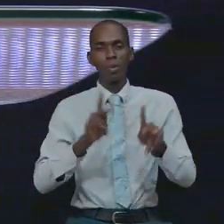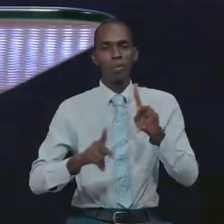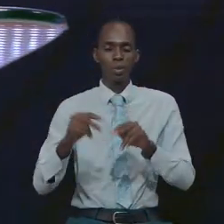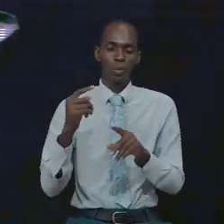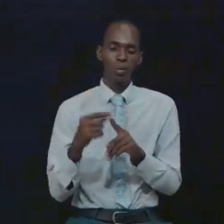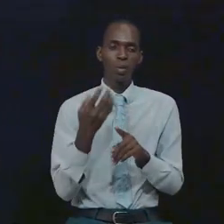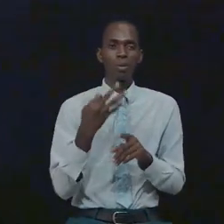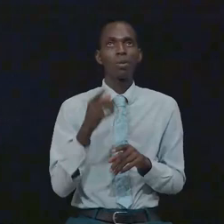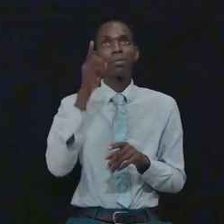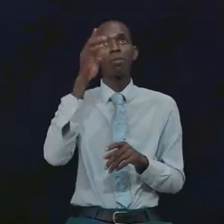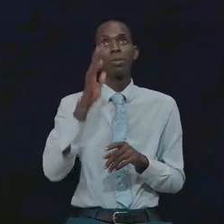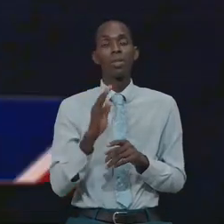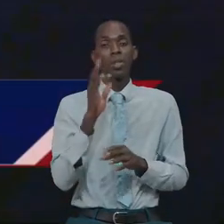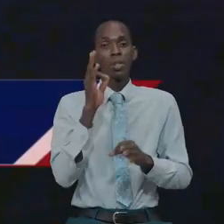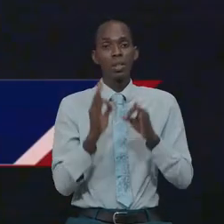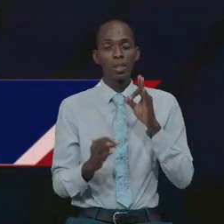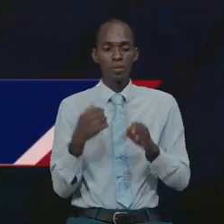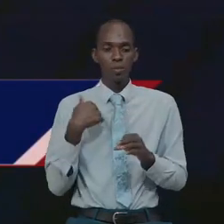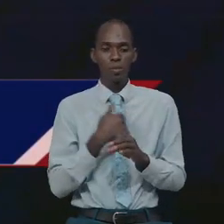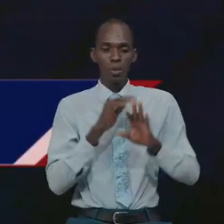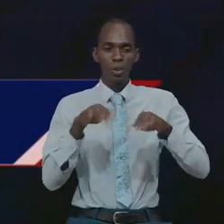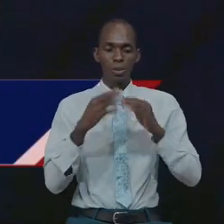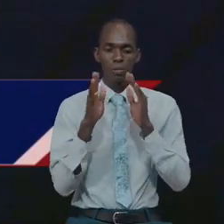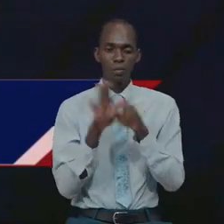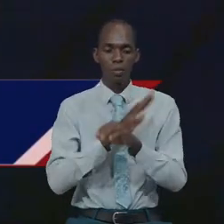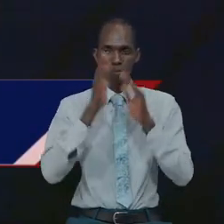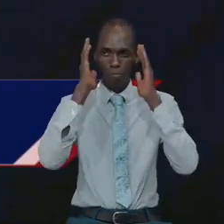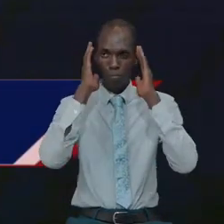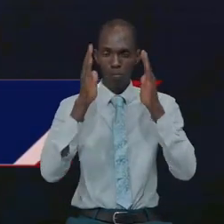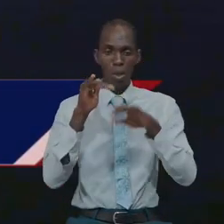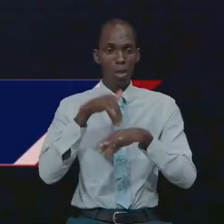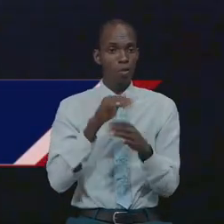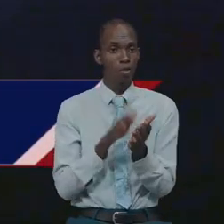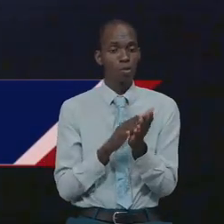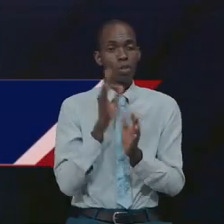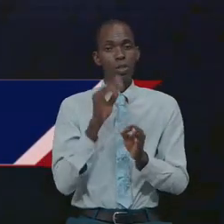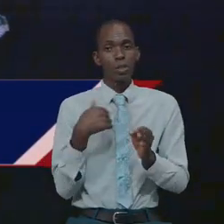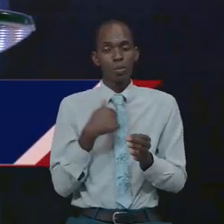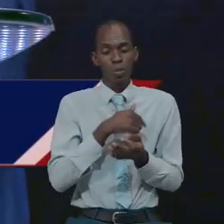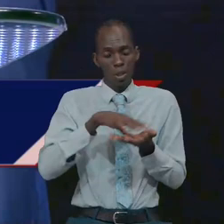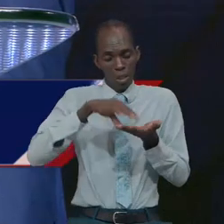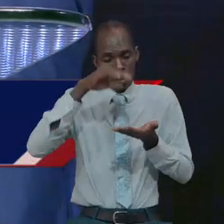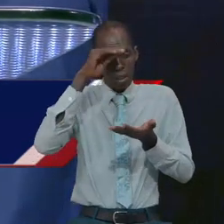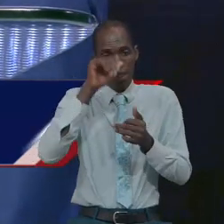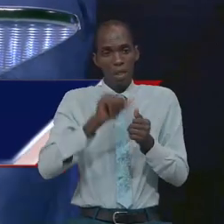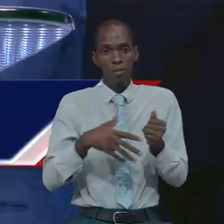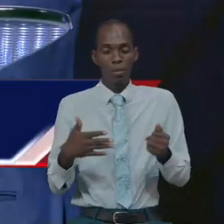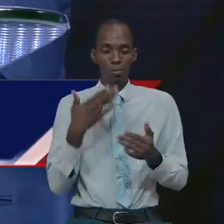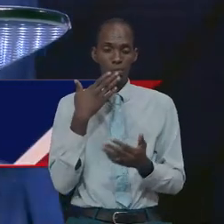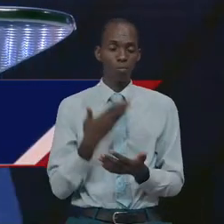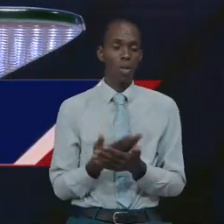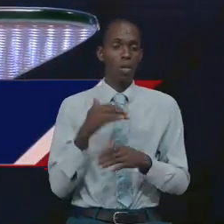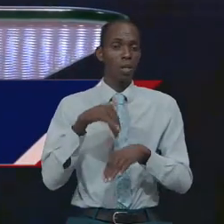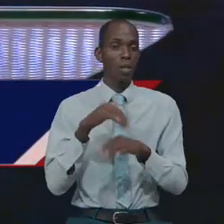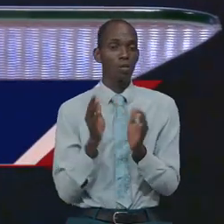of God. If we paid attention at school, if we learned everything well at school, if